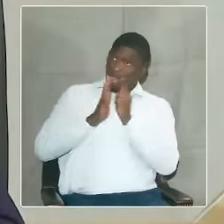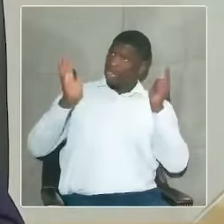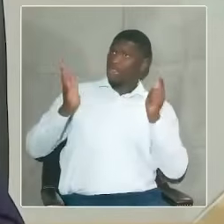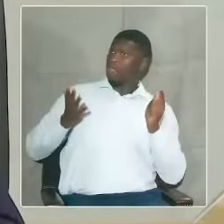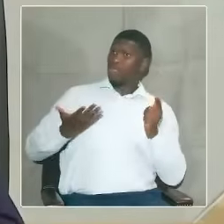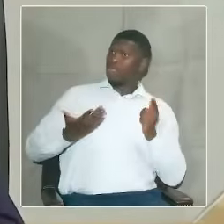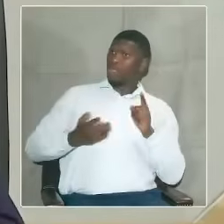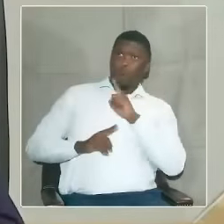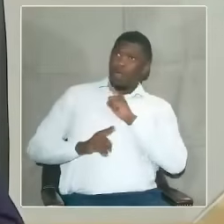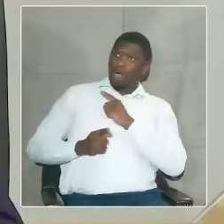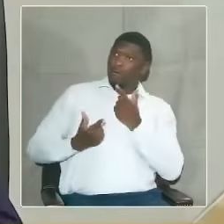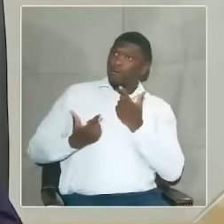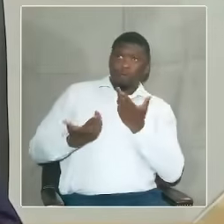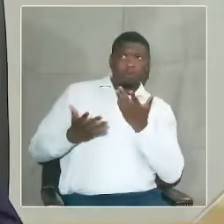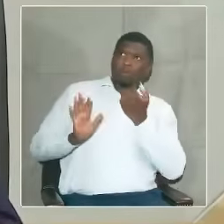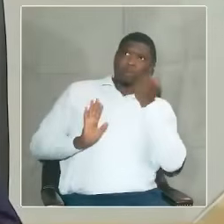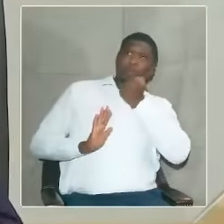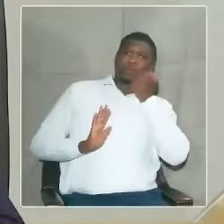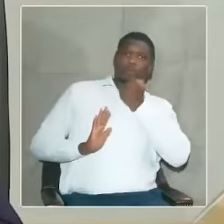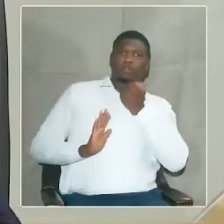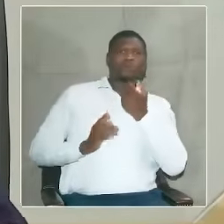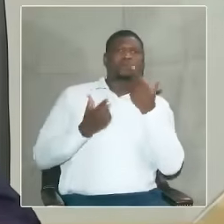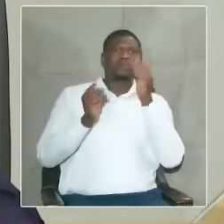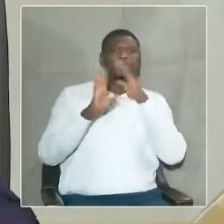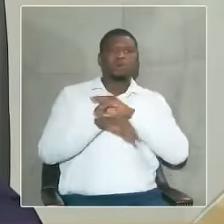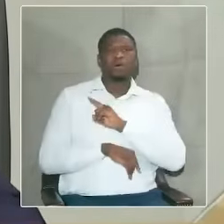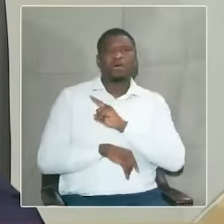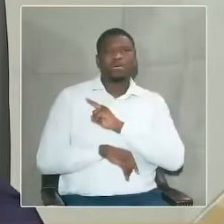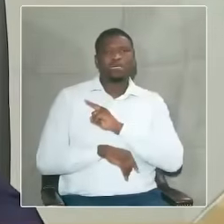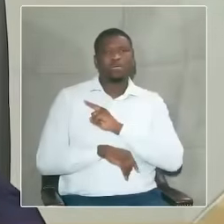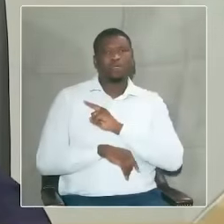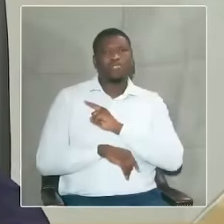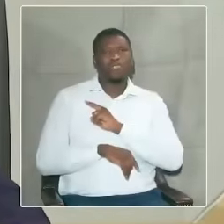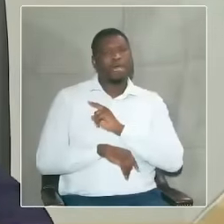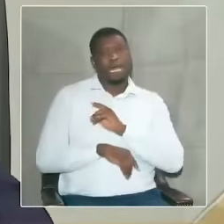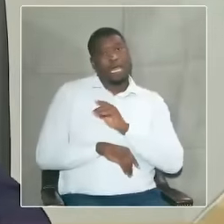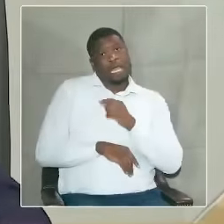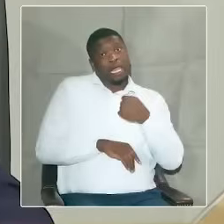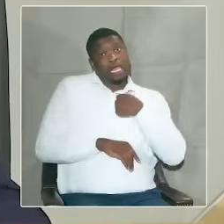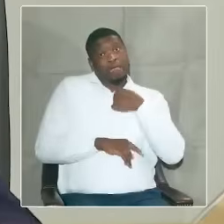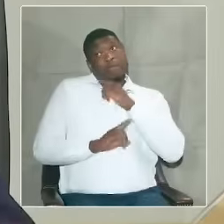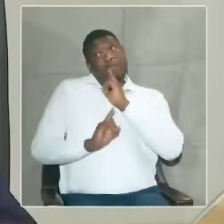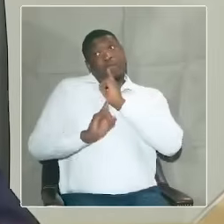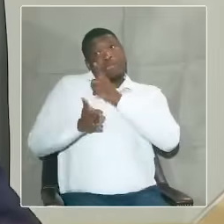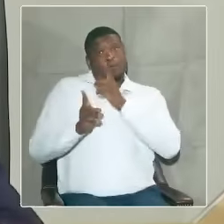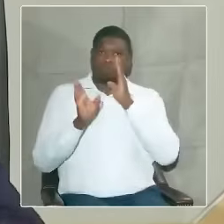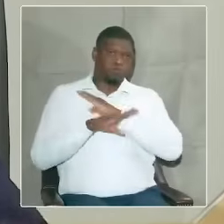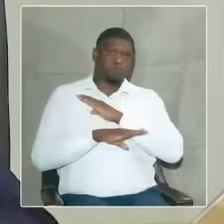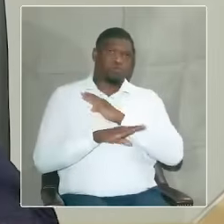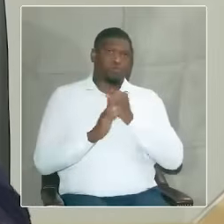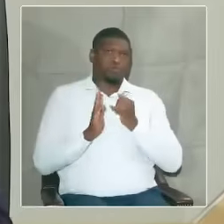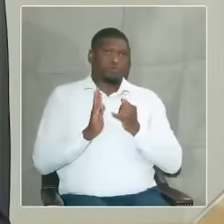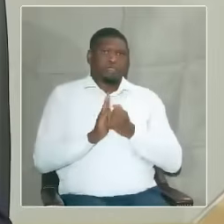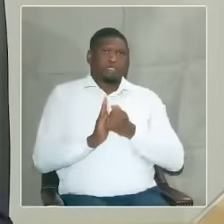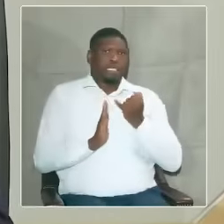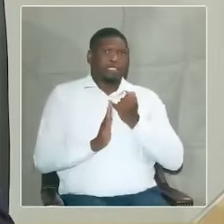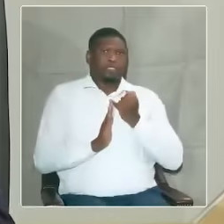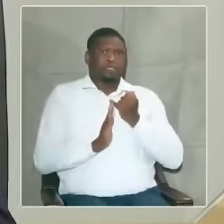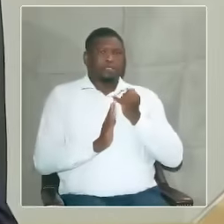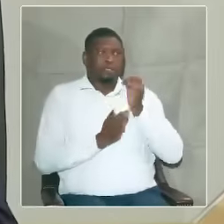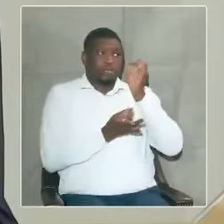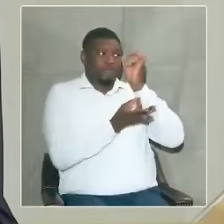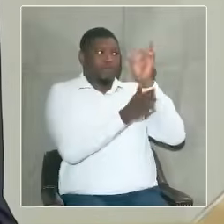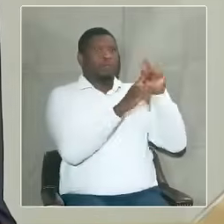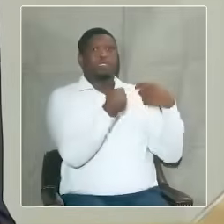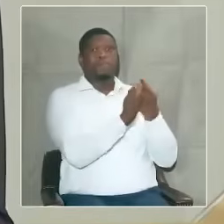Well, that I didn't say. I just said to the team, prepare whatever report, but compliance to